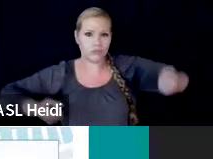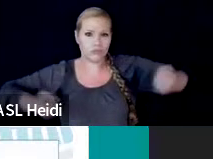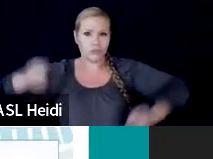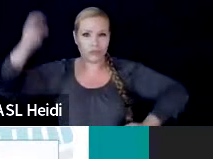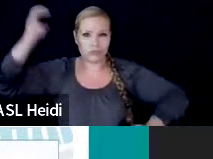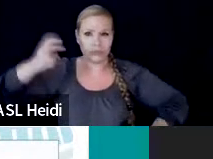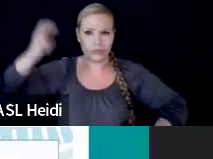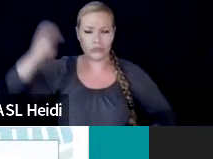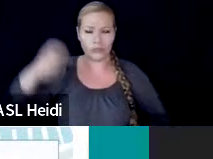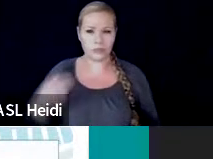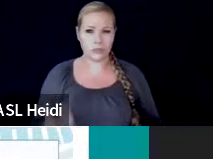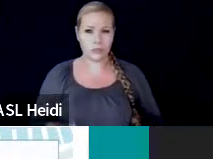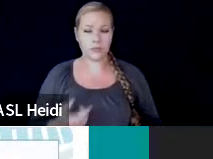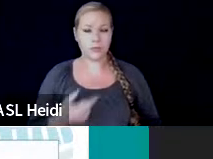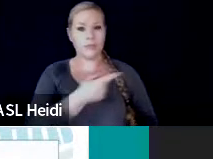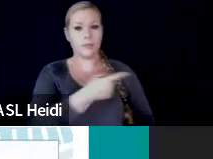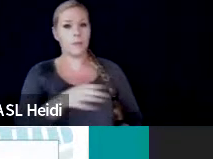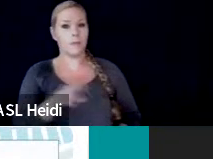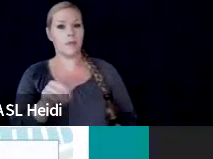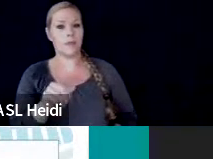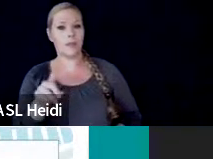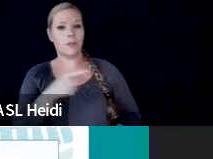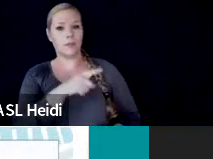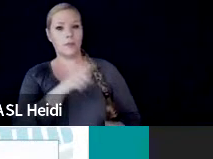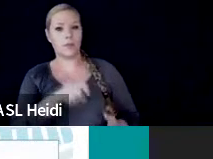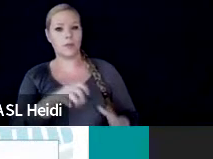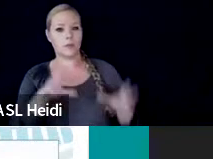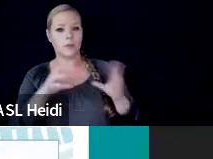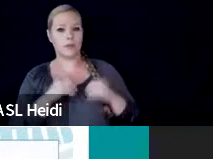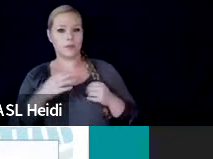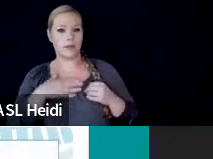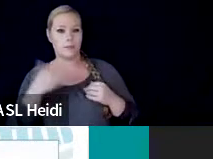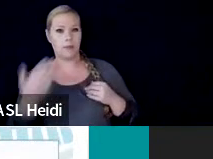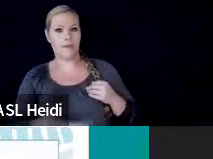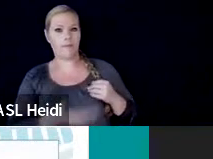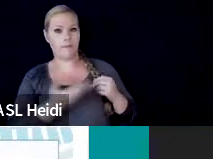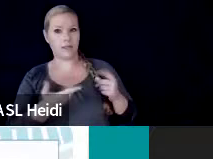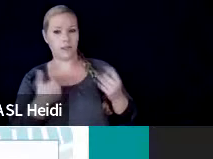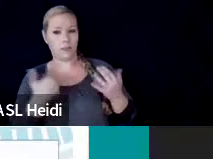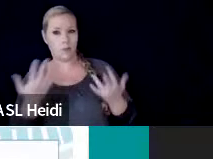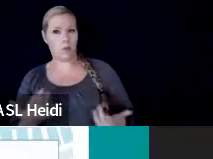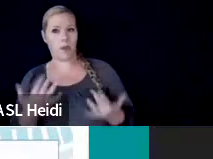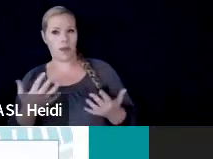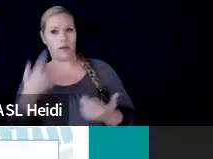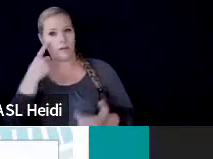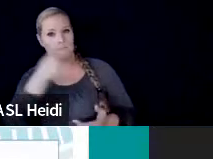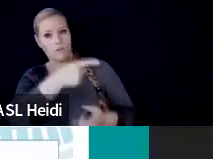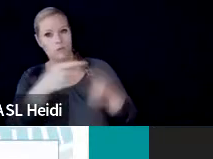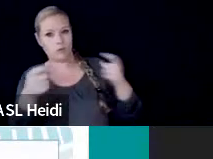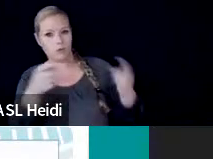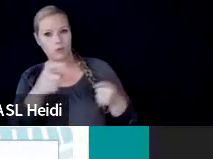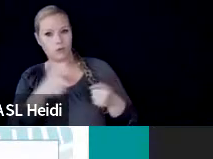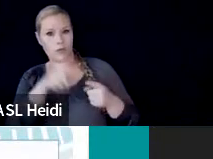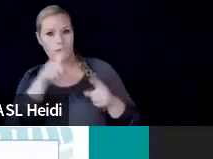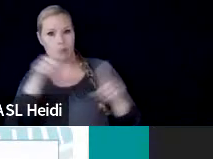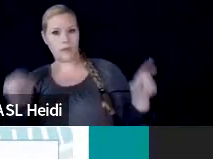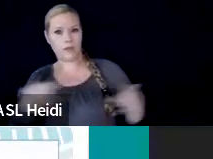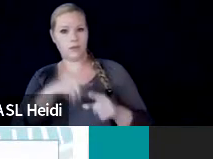Brad, you may need to accept my invitation. It says I'm waiting for you to control the screen,